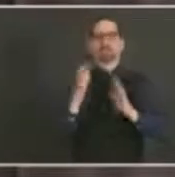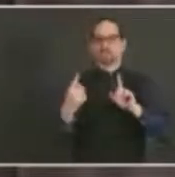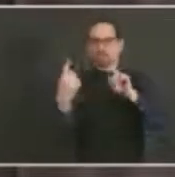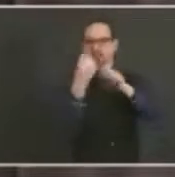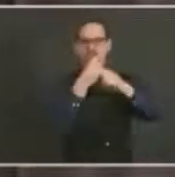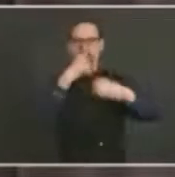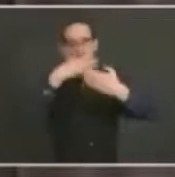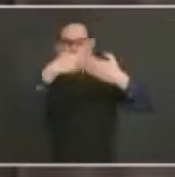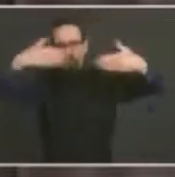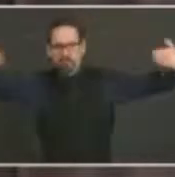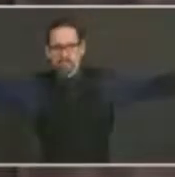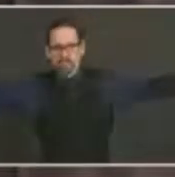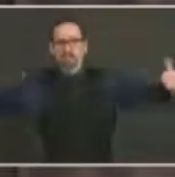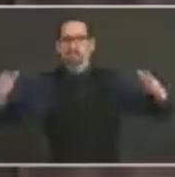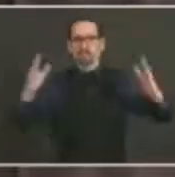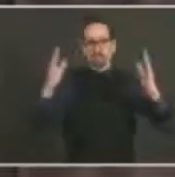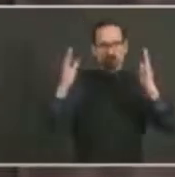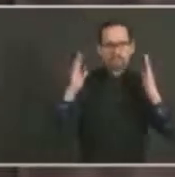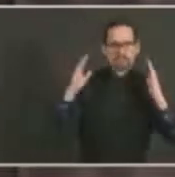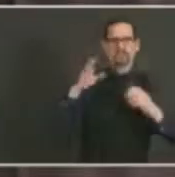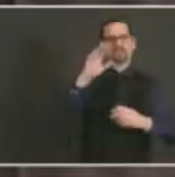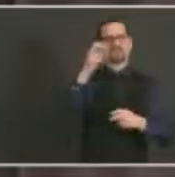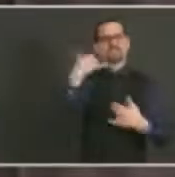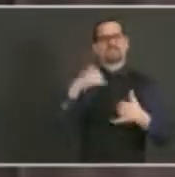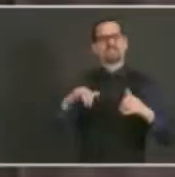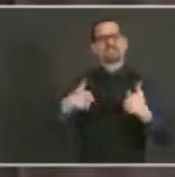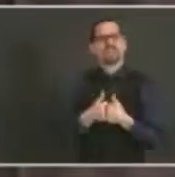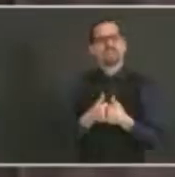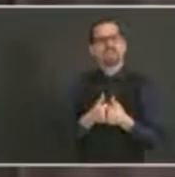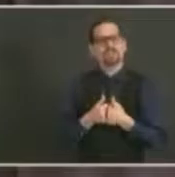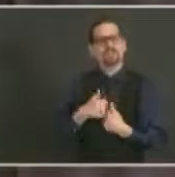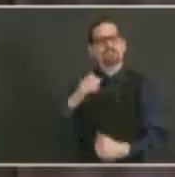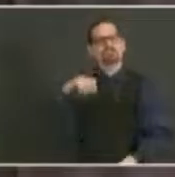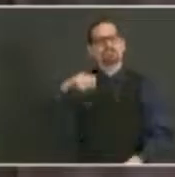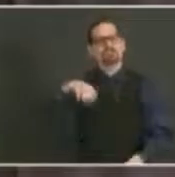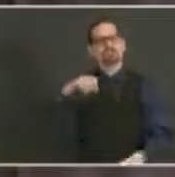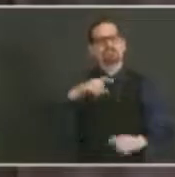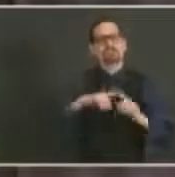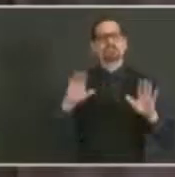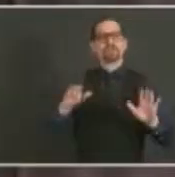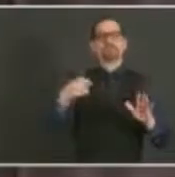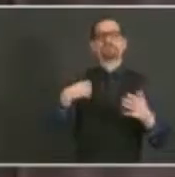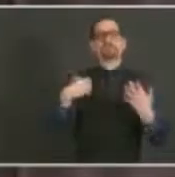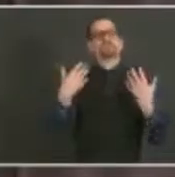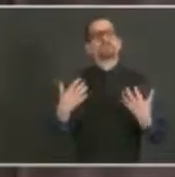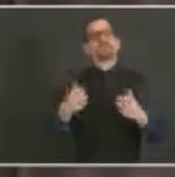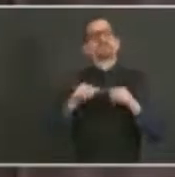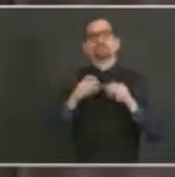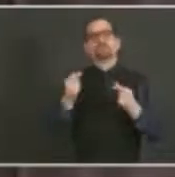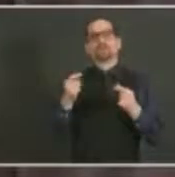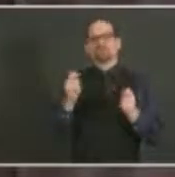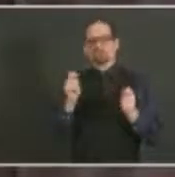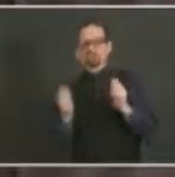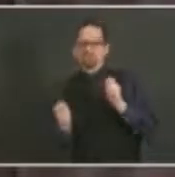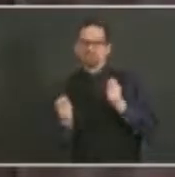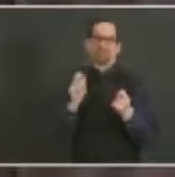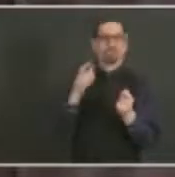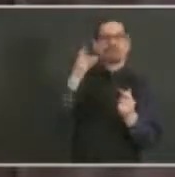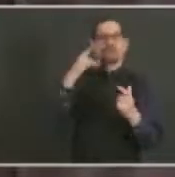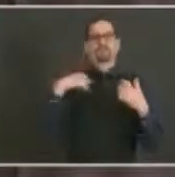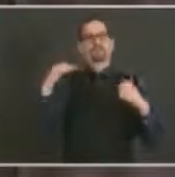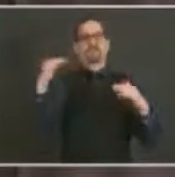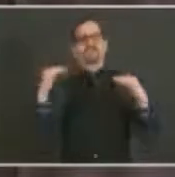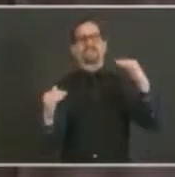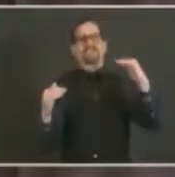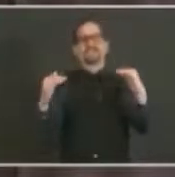we also understand what our business community has been experiencing and want to continue to find that balance with the expectation that as soon